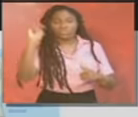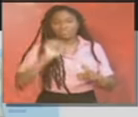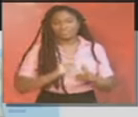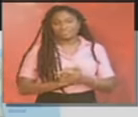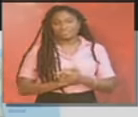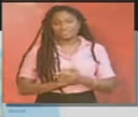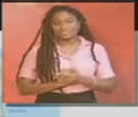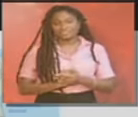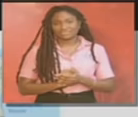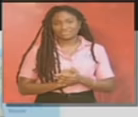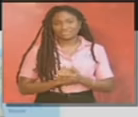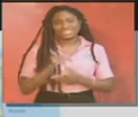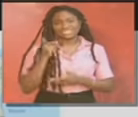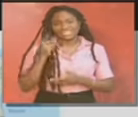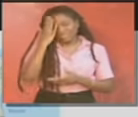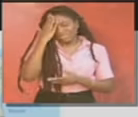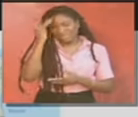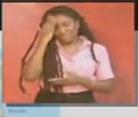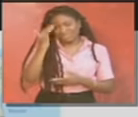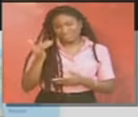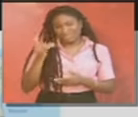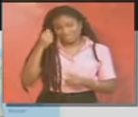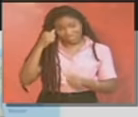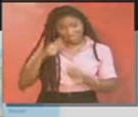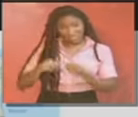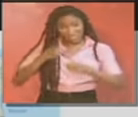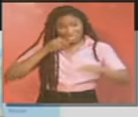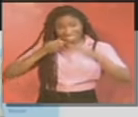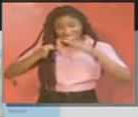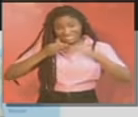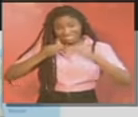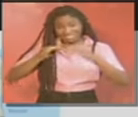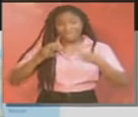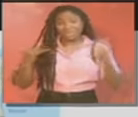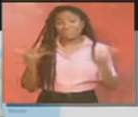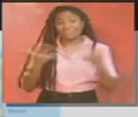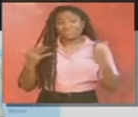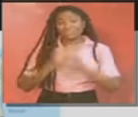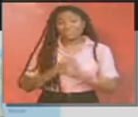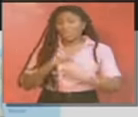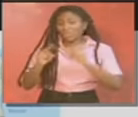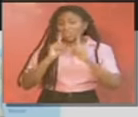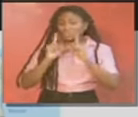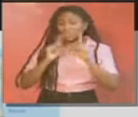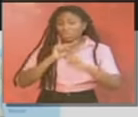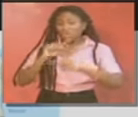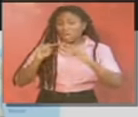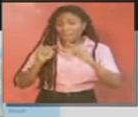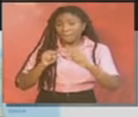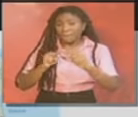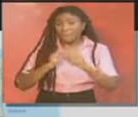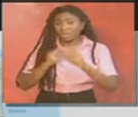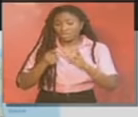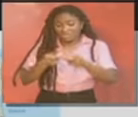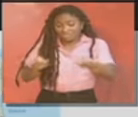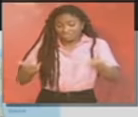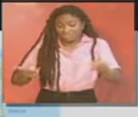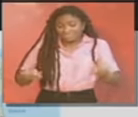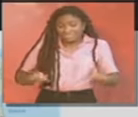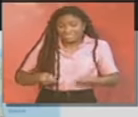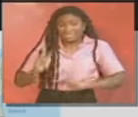really the spillover that we would have spoken about when we had addressed these maps and the progression